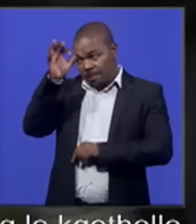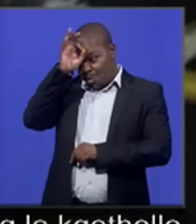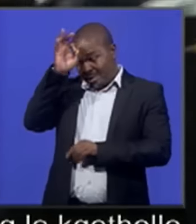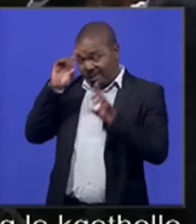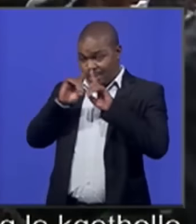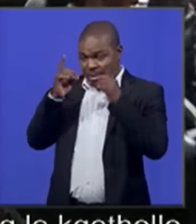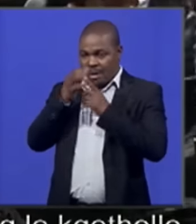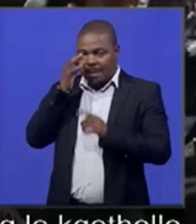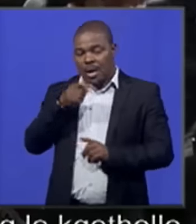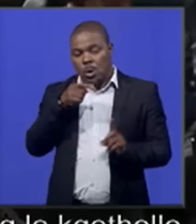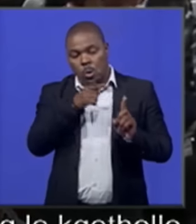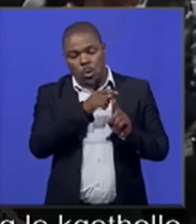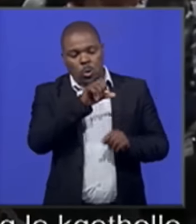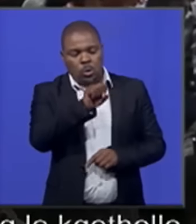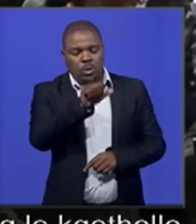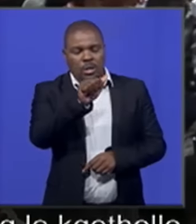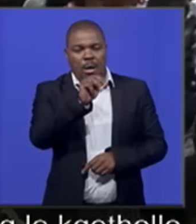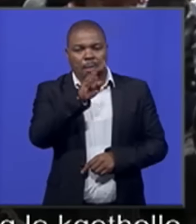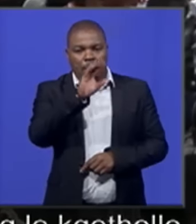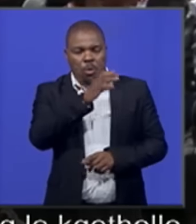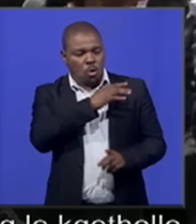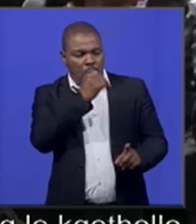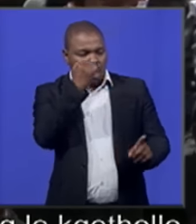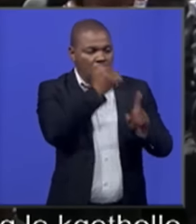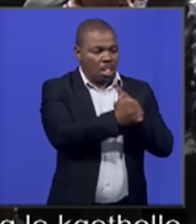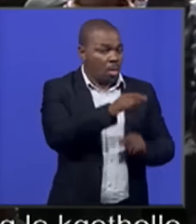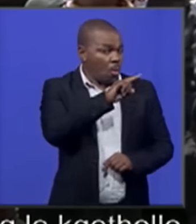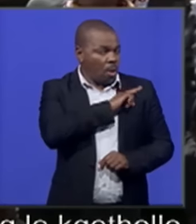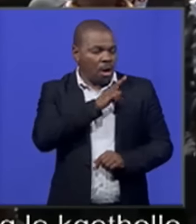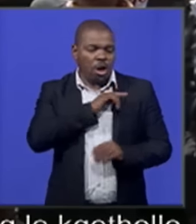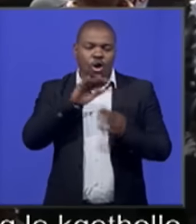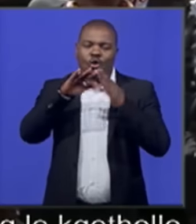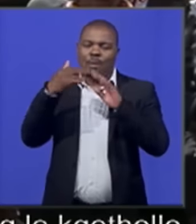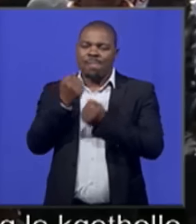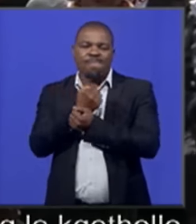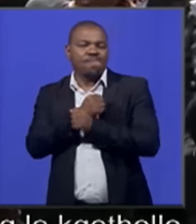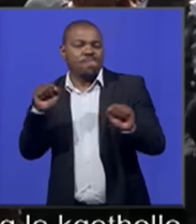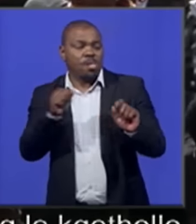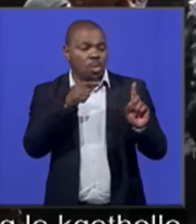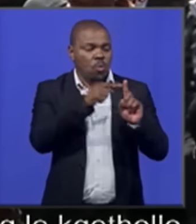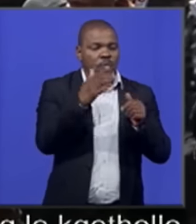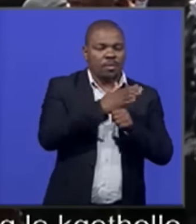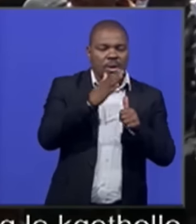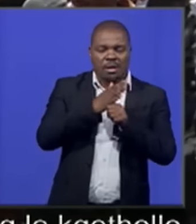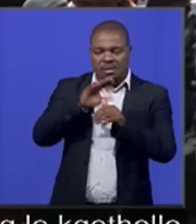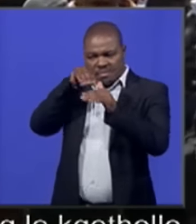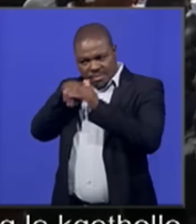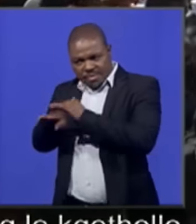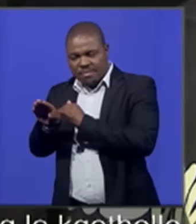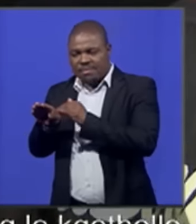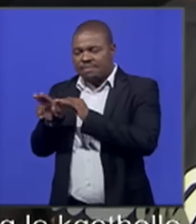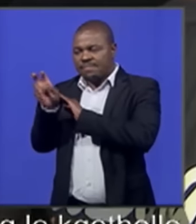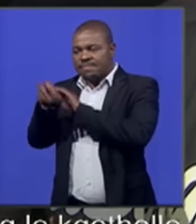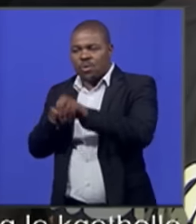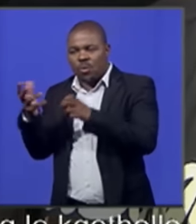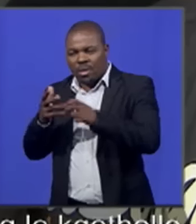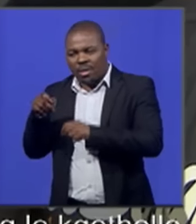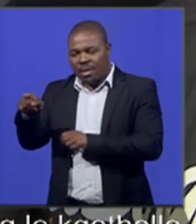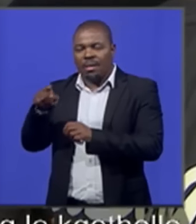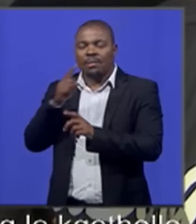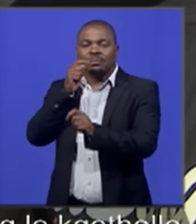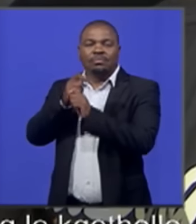Sambo o bolailwe morago ga gore setšhaba se itšeetse molao matsogong morago ga gore a thube le go tsena ka mokhukhuntshoko.